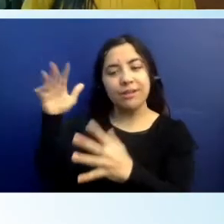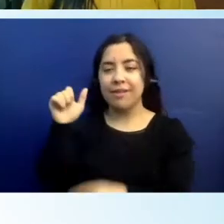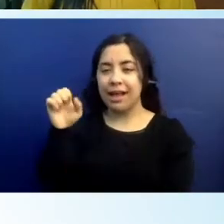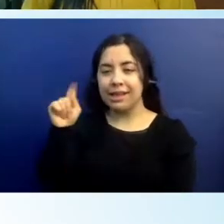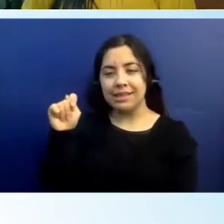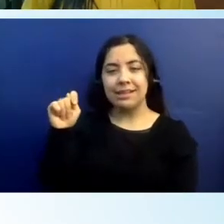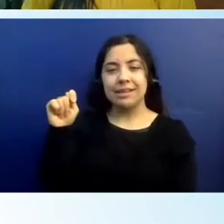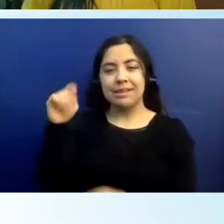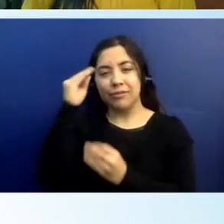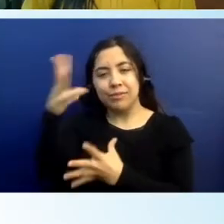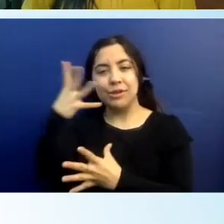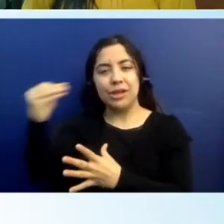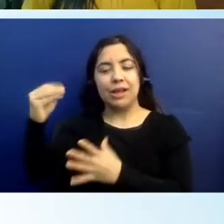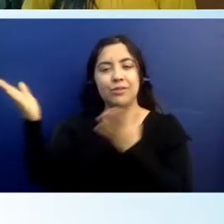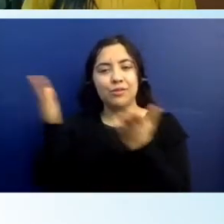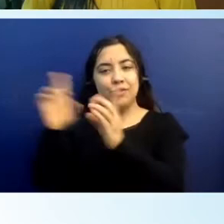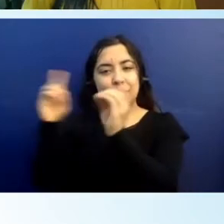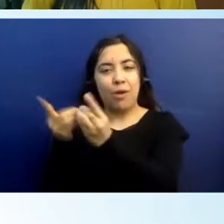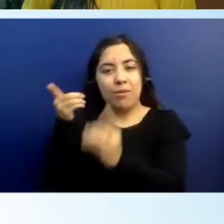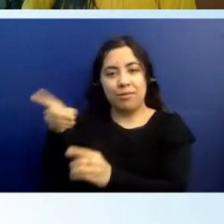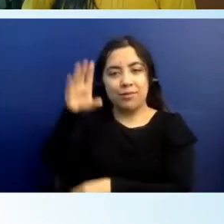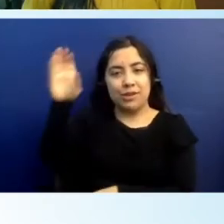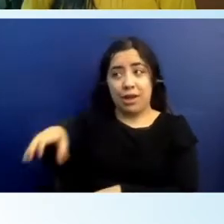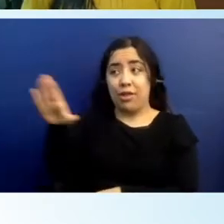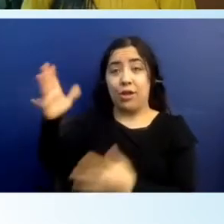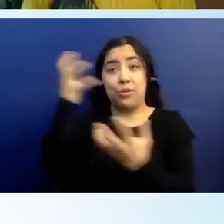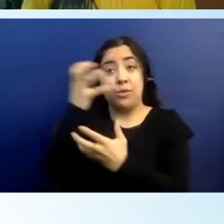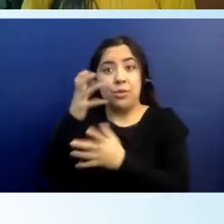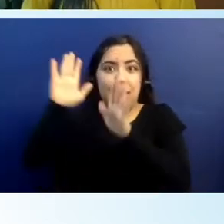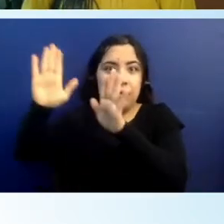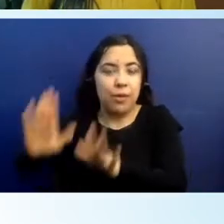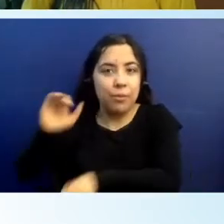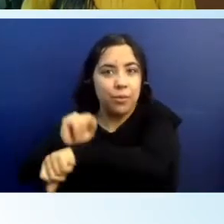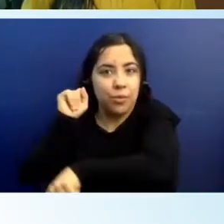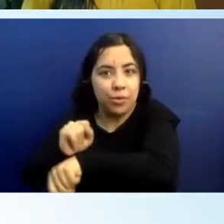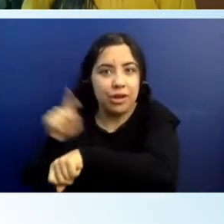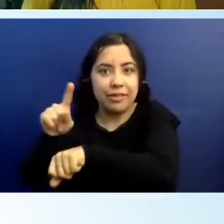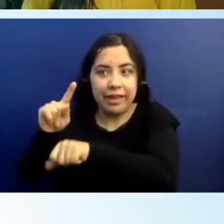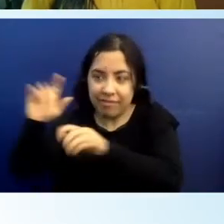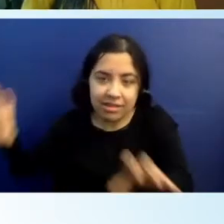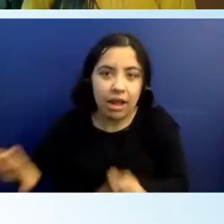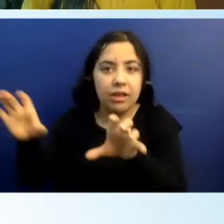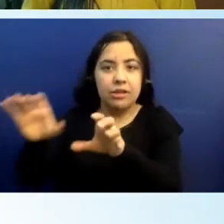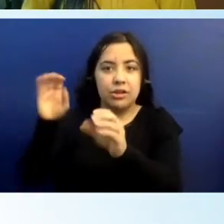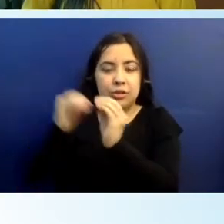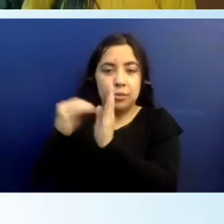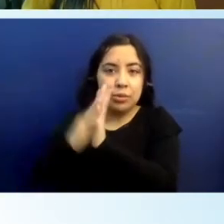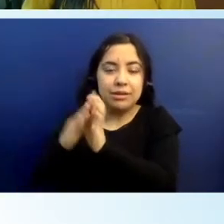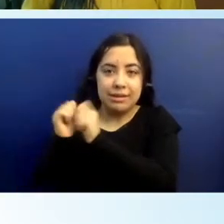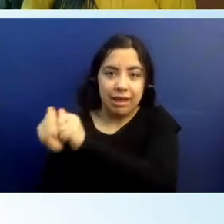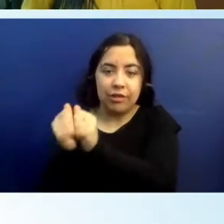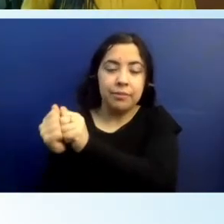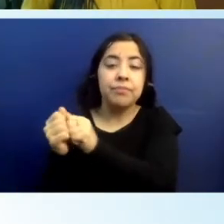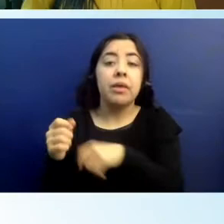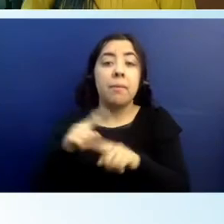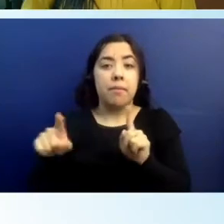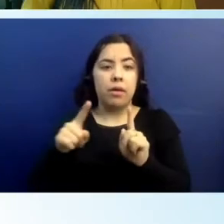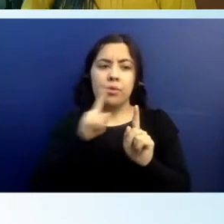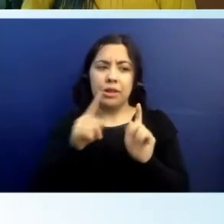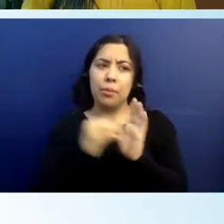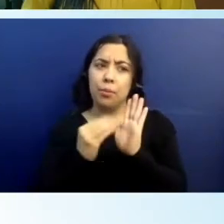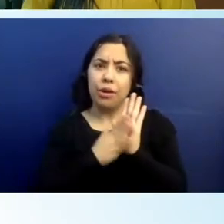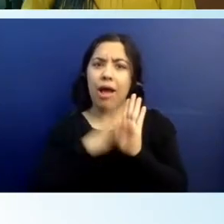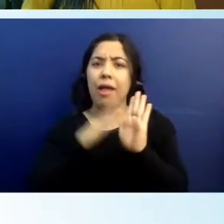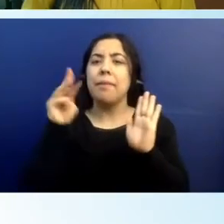Services Department for the incredible work that they've done to put that together, but to put it on the map so that we could see each other, so we could